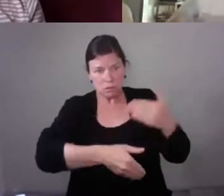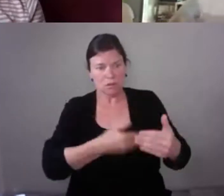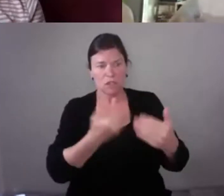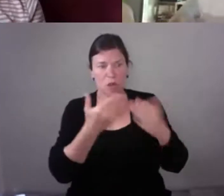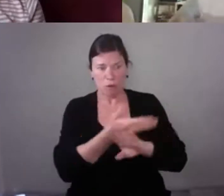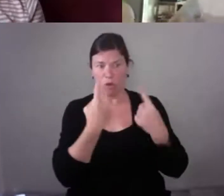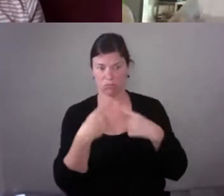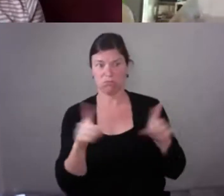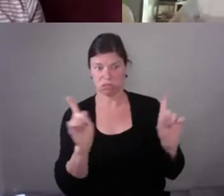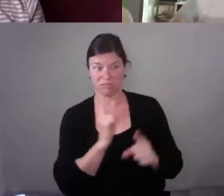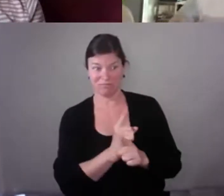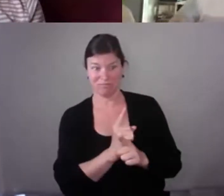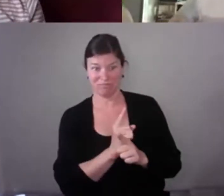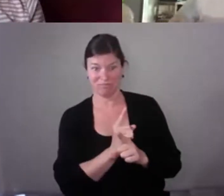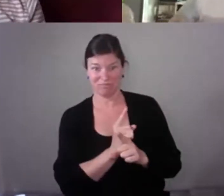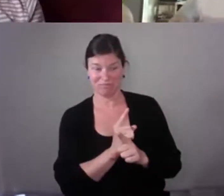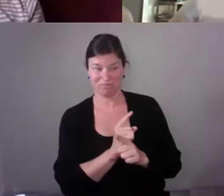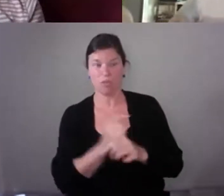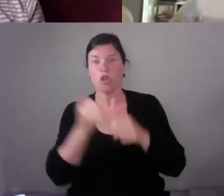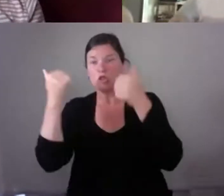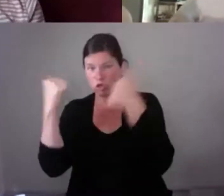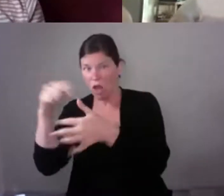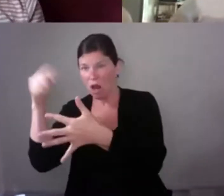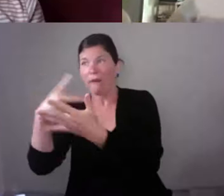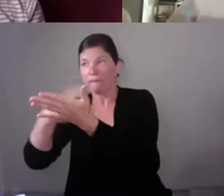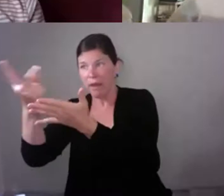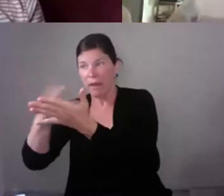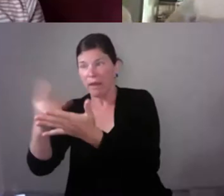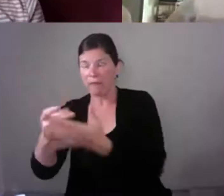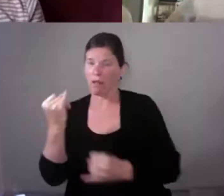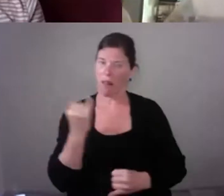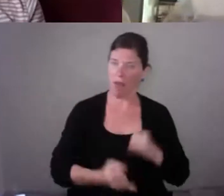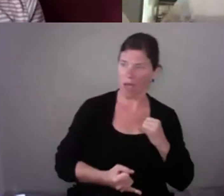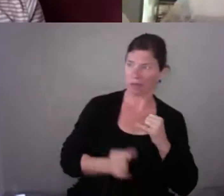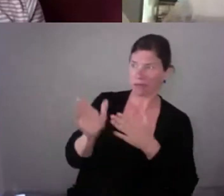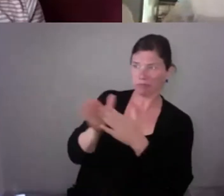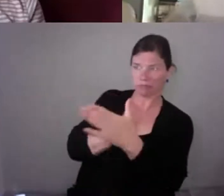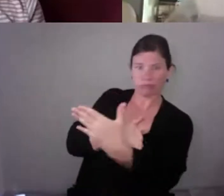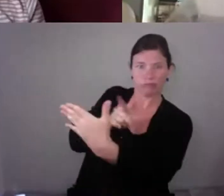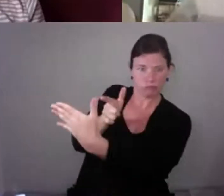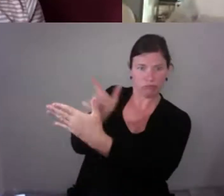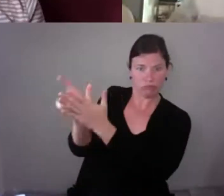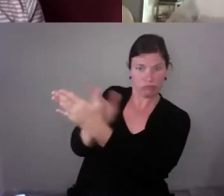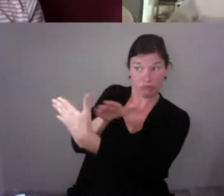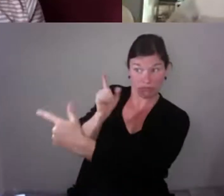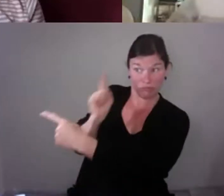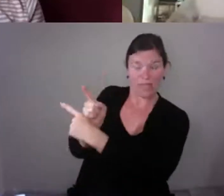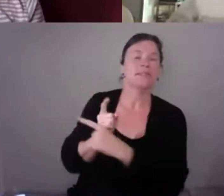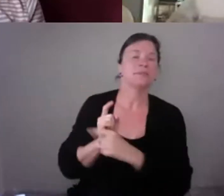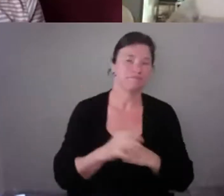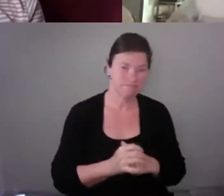before you decided to go to court. Yeah, And I think that's important. Some people, when